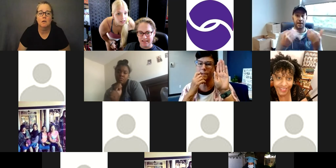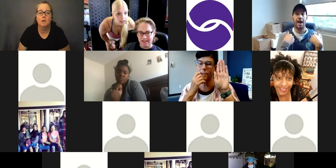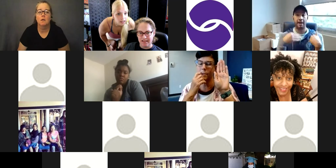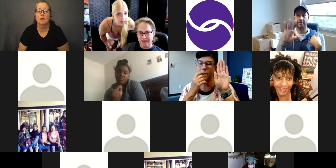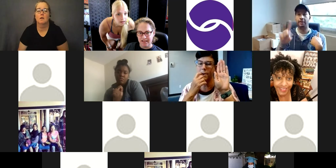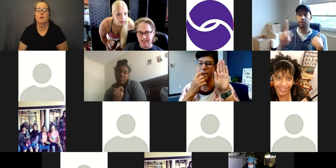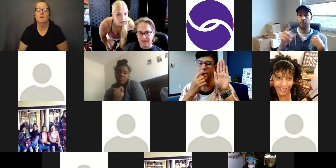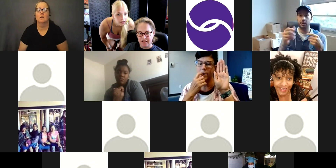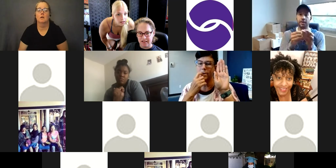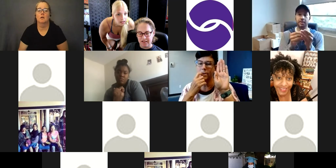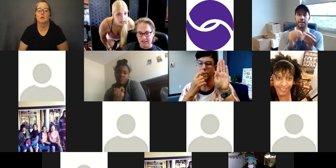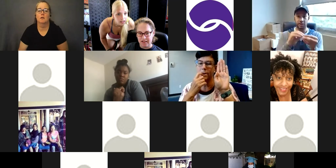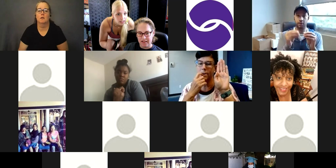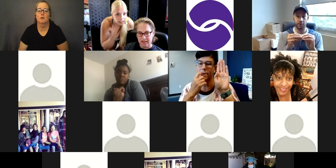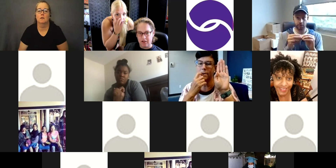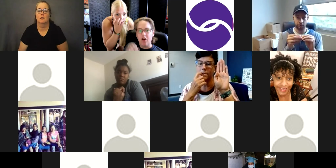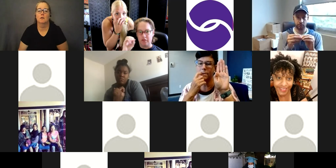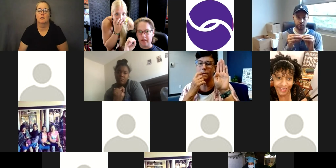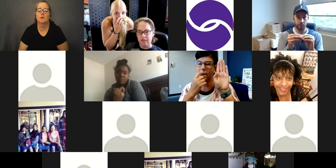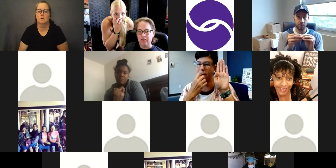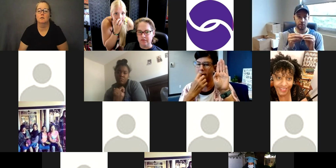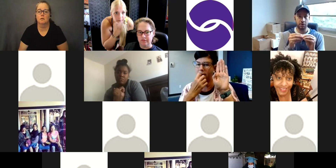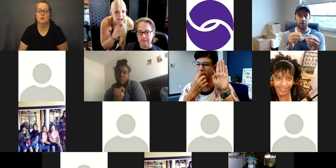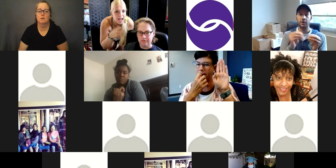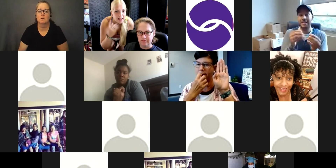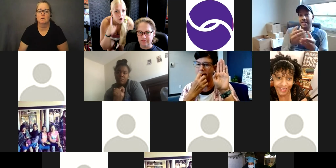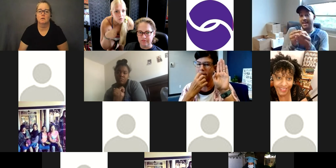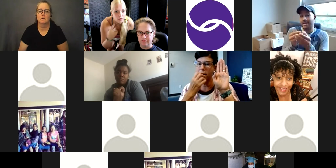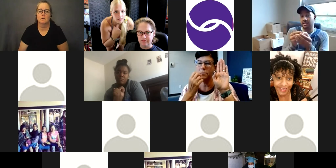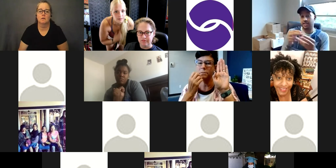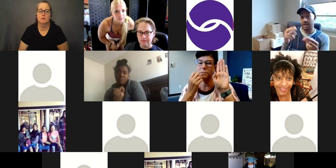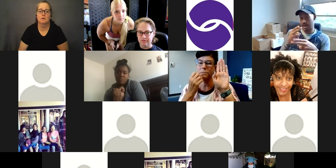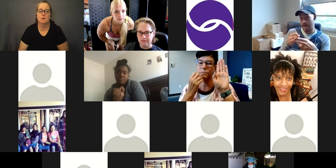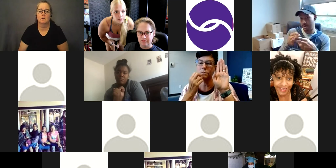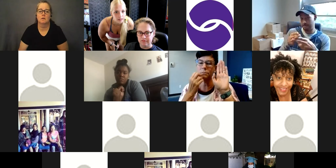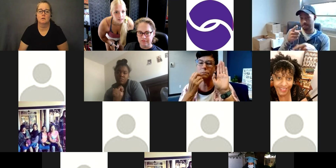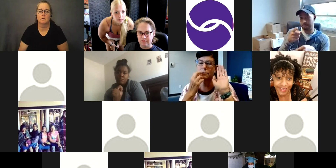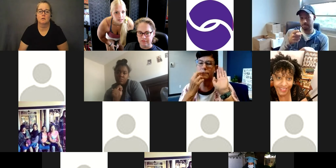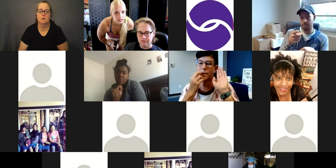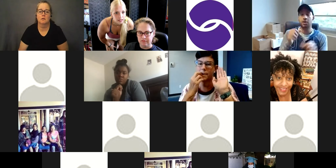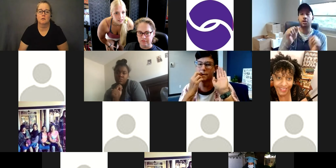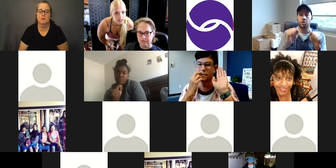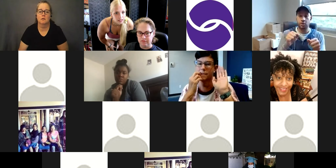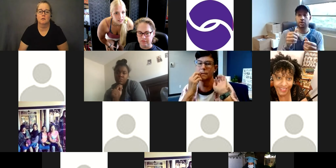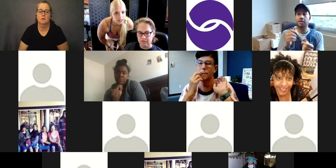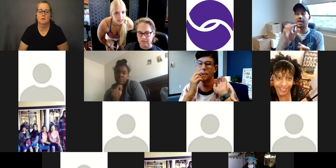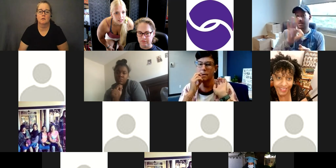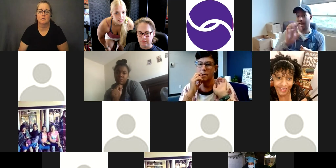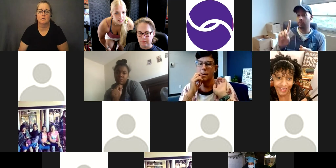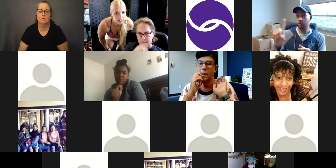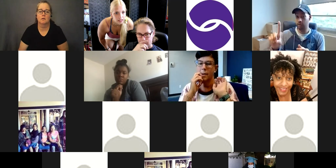Memphis have a 911 text number. Okay. So in the text name, you